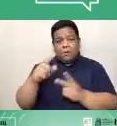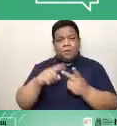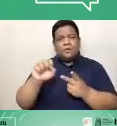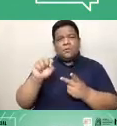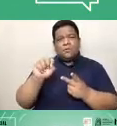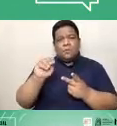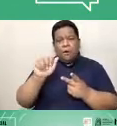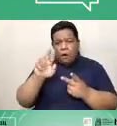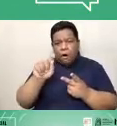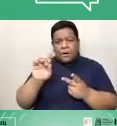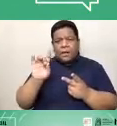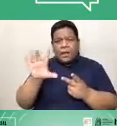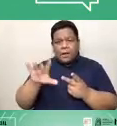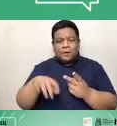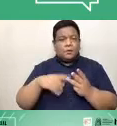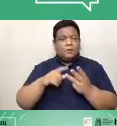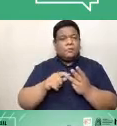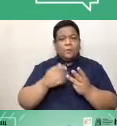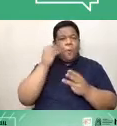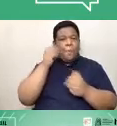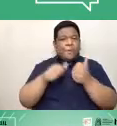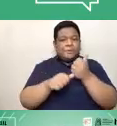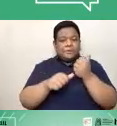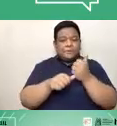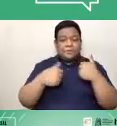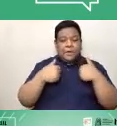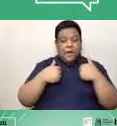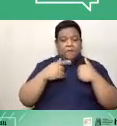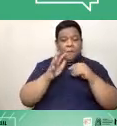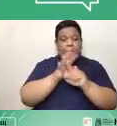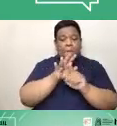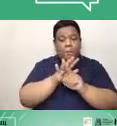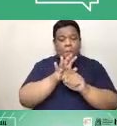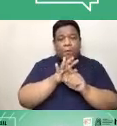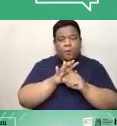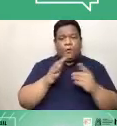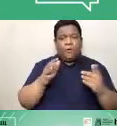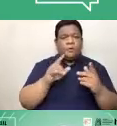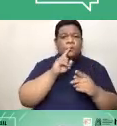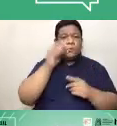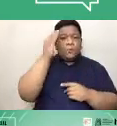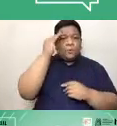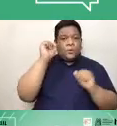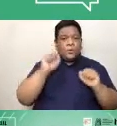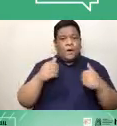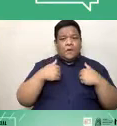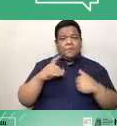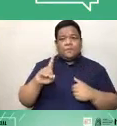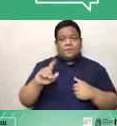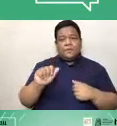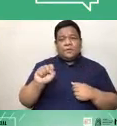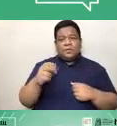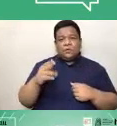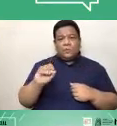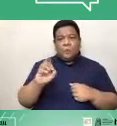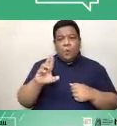assistant? I know they're quite popular. There, I see a couple. So, and you'll know that you can have like a dashboard. Like you open a website